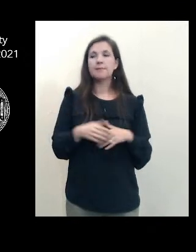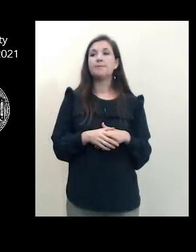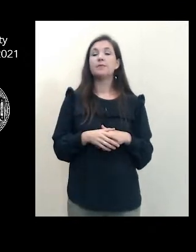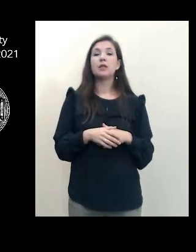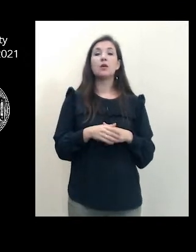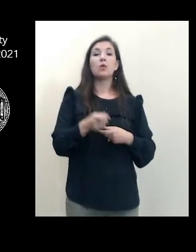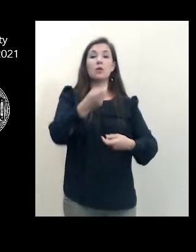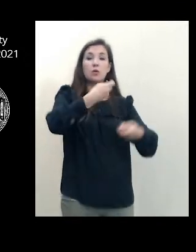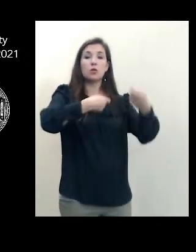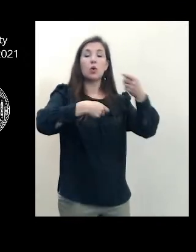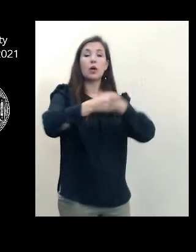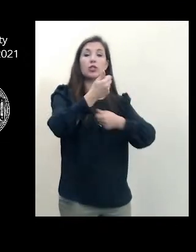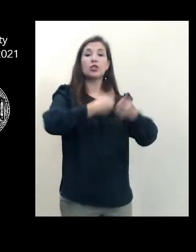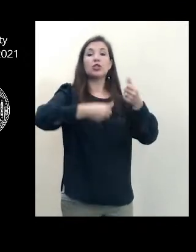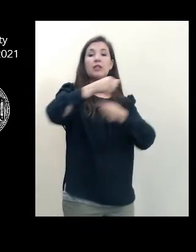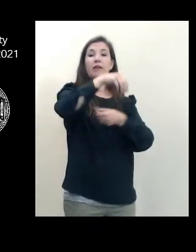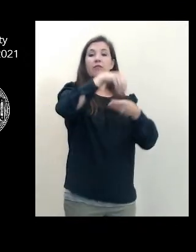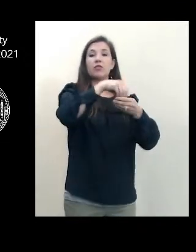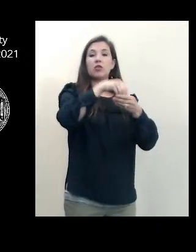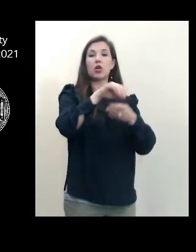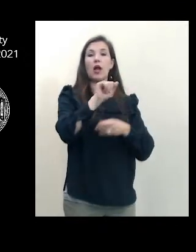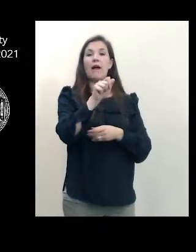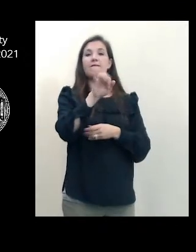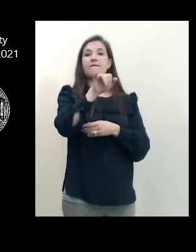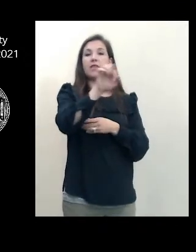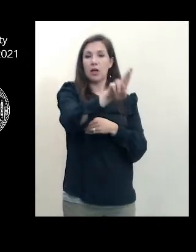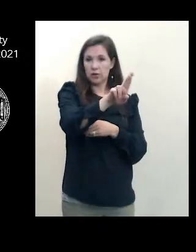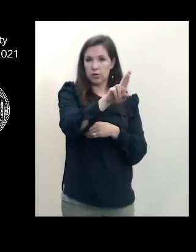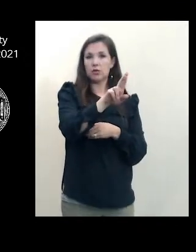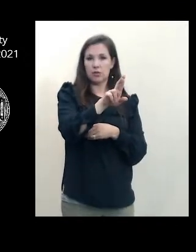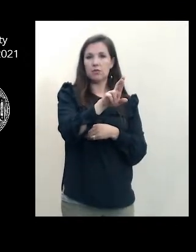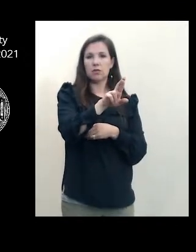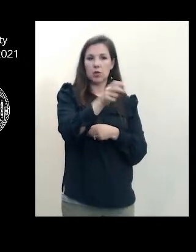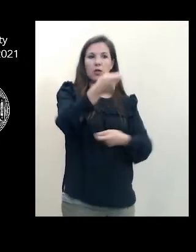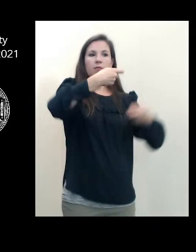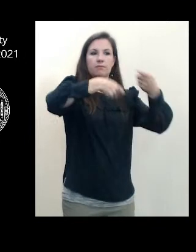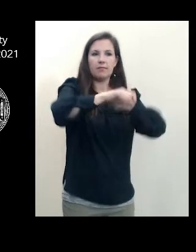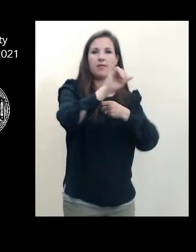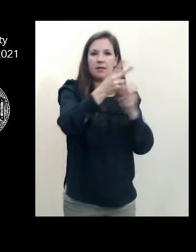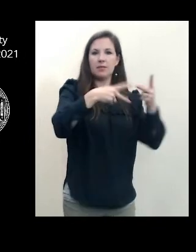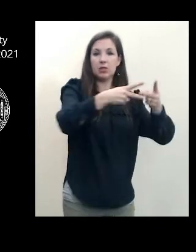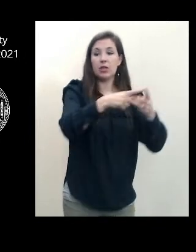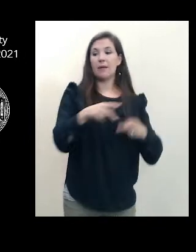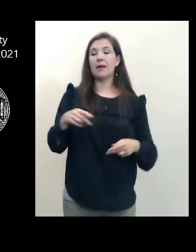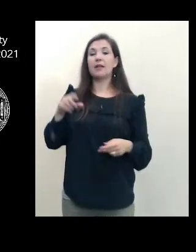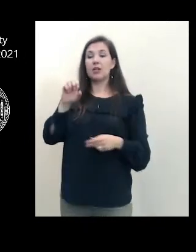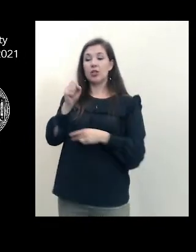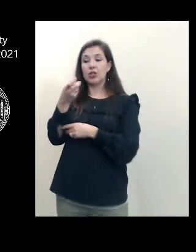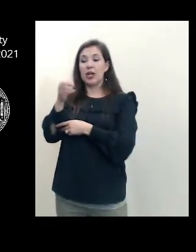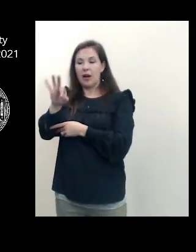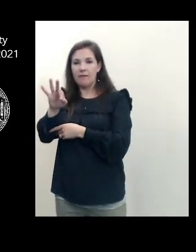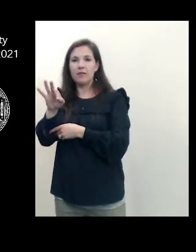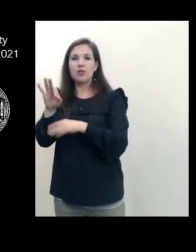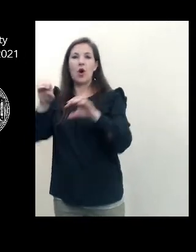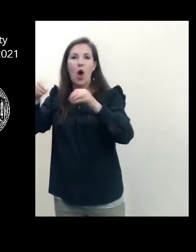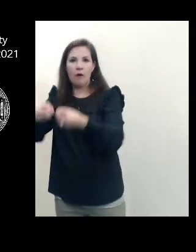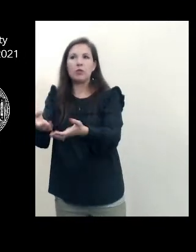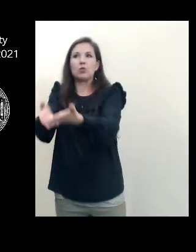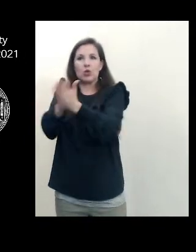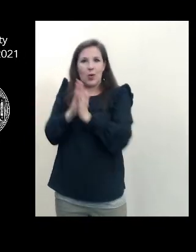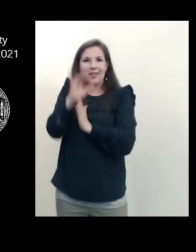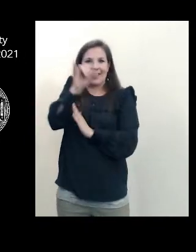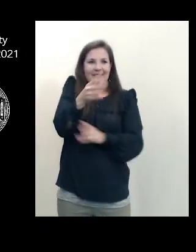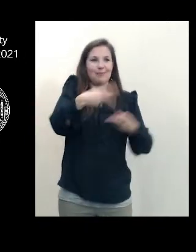of Internal Affairs in the Sheriff's Office. This was actually requested by the Sheriff's Office, even though the Sheriff is leaving at the end of this